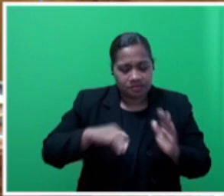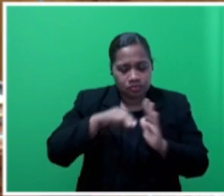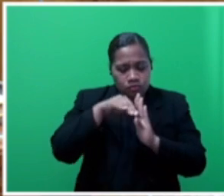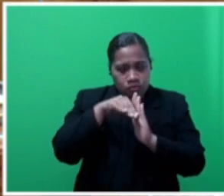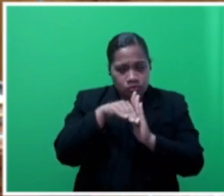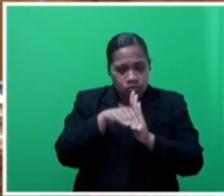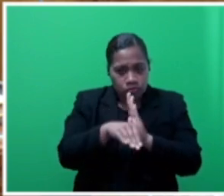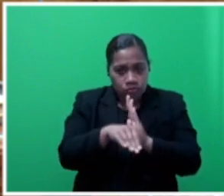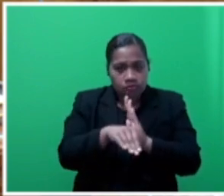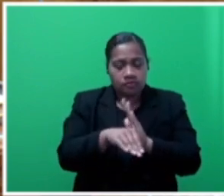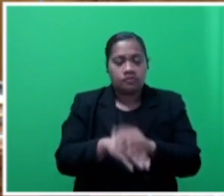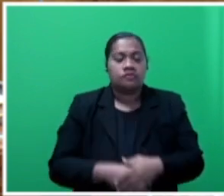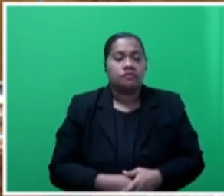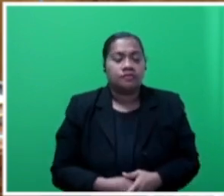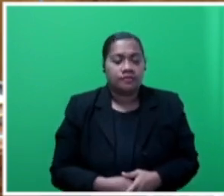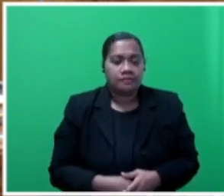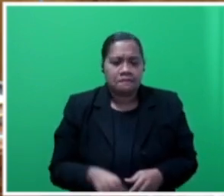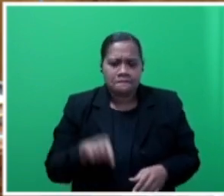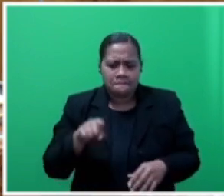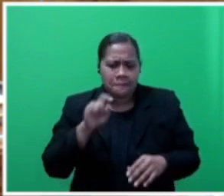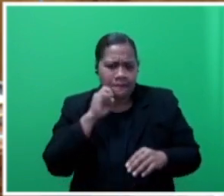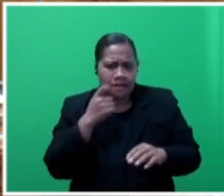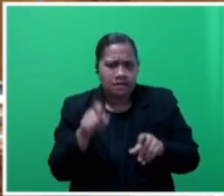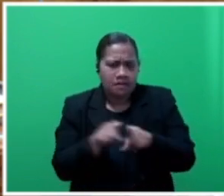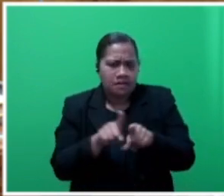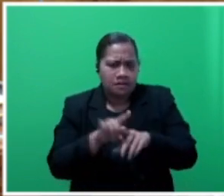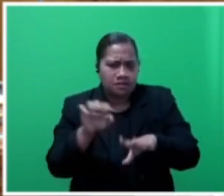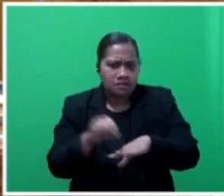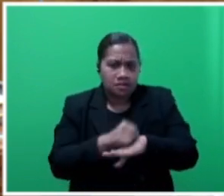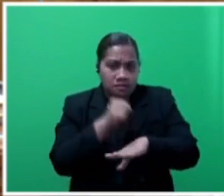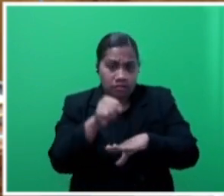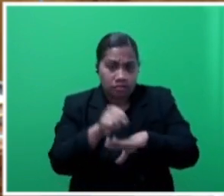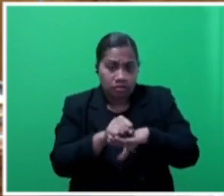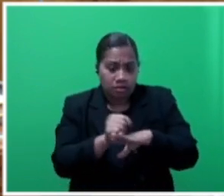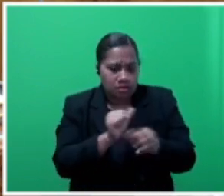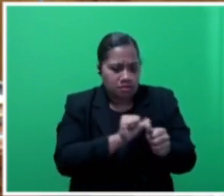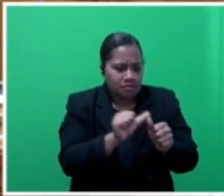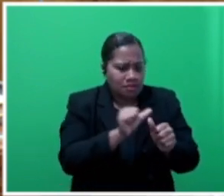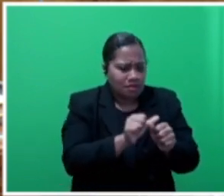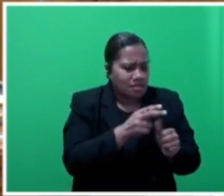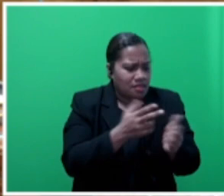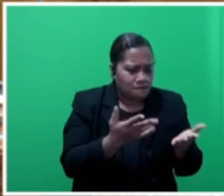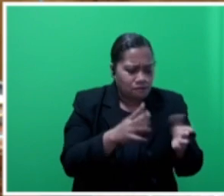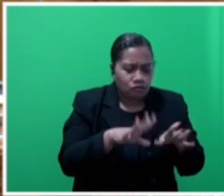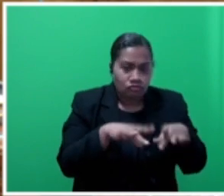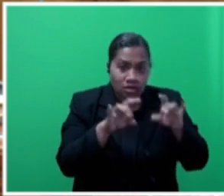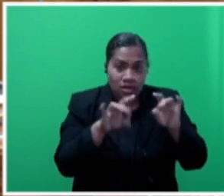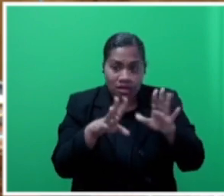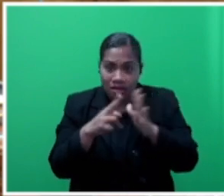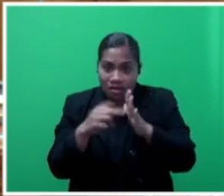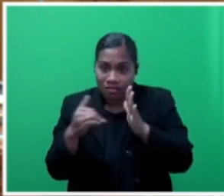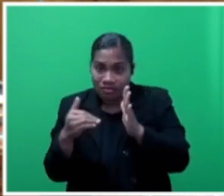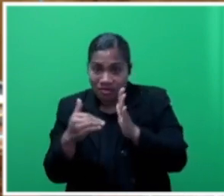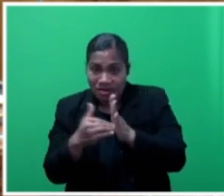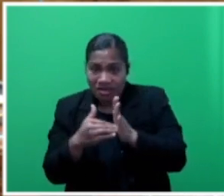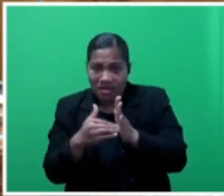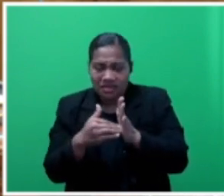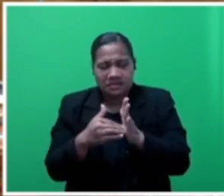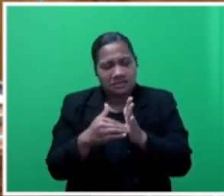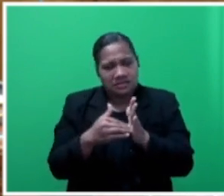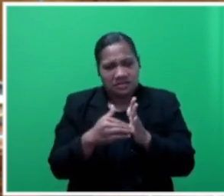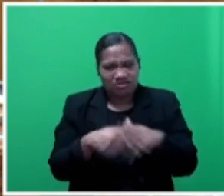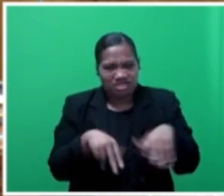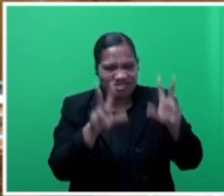The claim that we'll be like Singapore and be better than Australia and New Zealand, I think is rather a